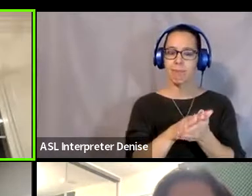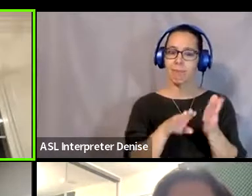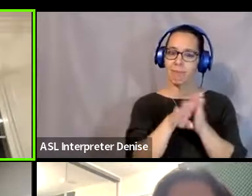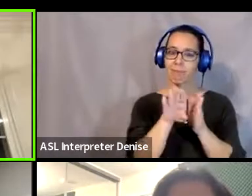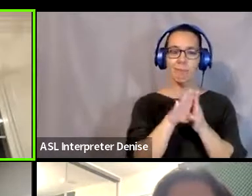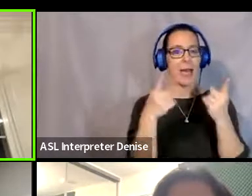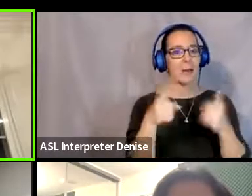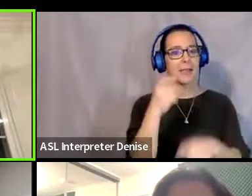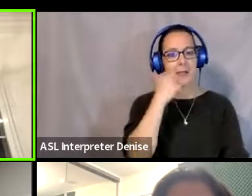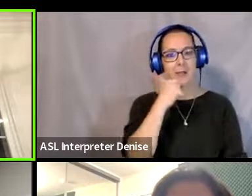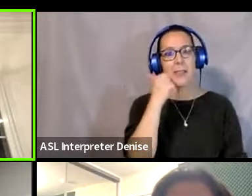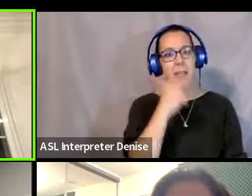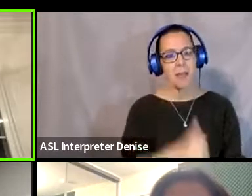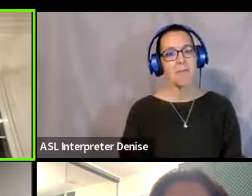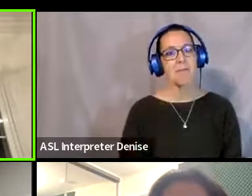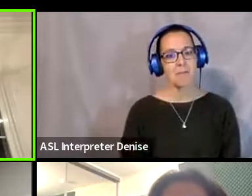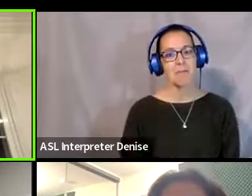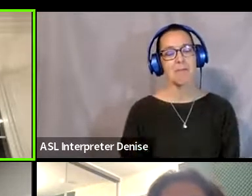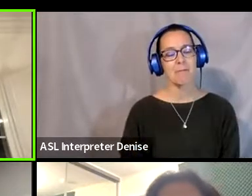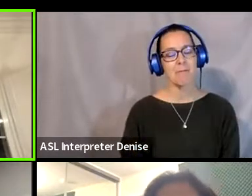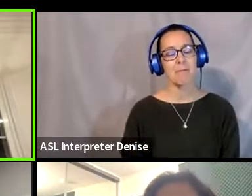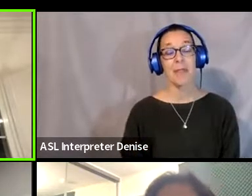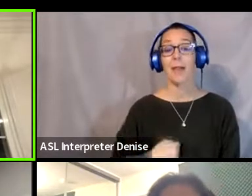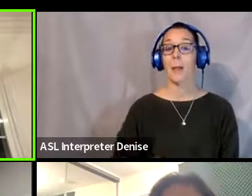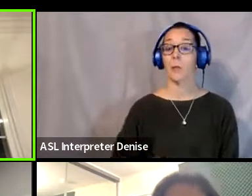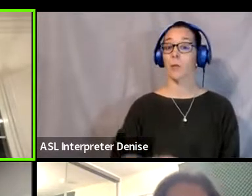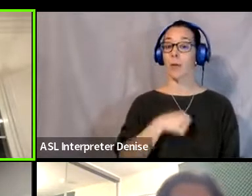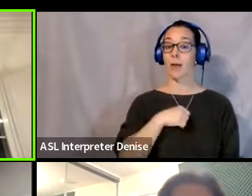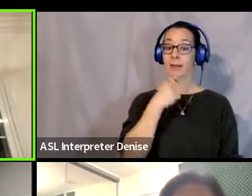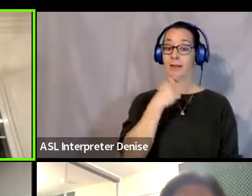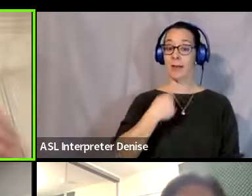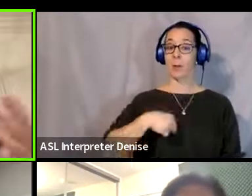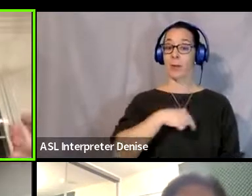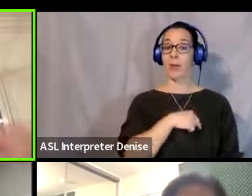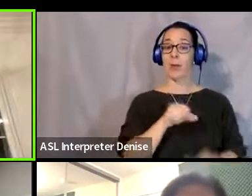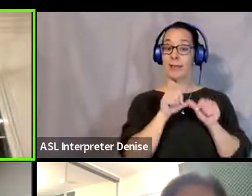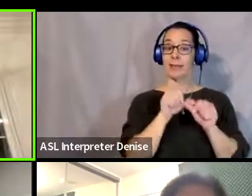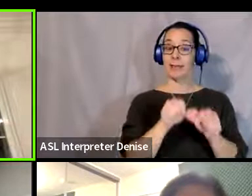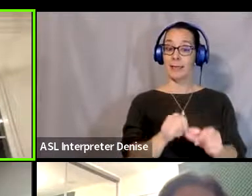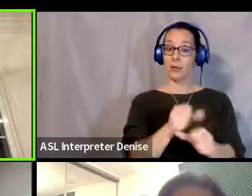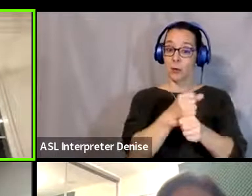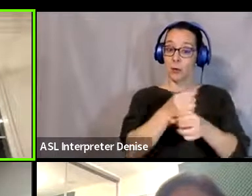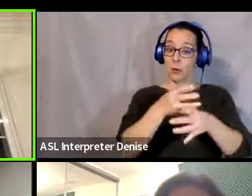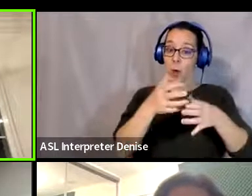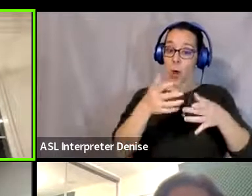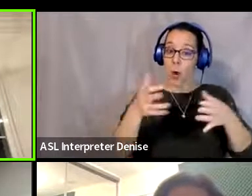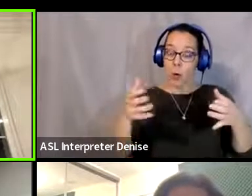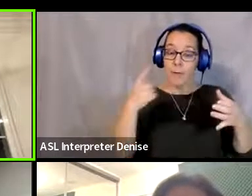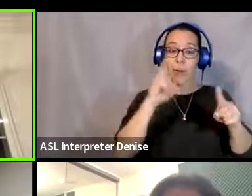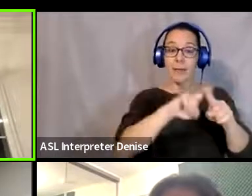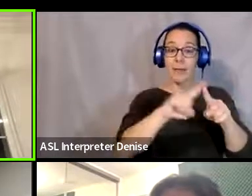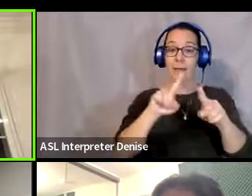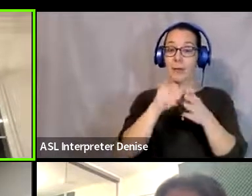very proud to say that we're continuing to grow as far as student enrichment opportunities.